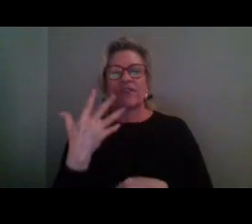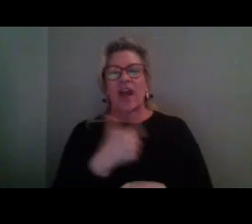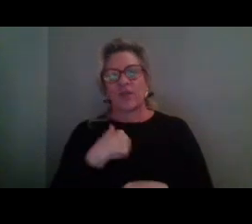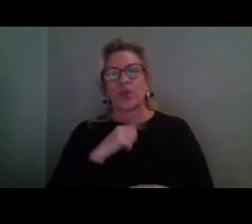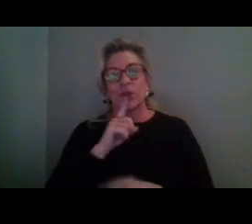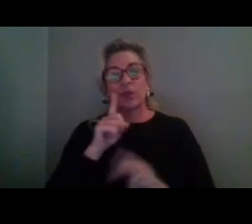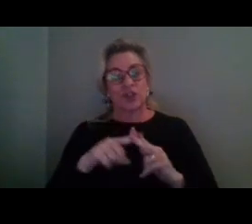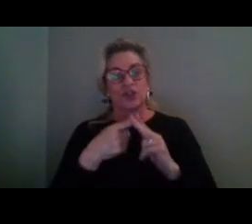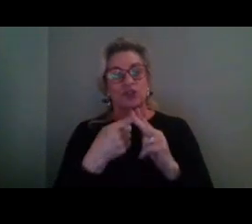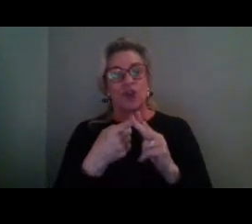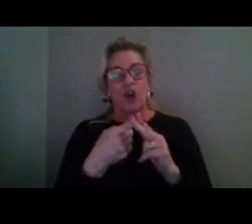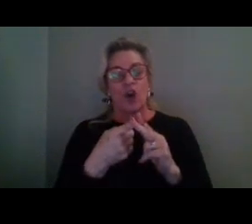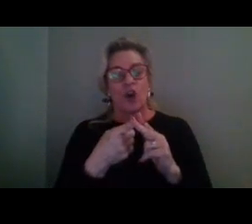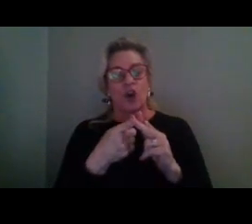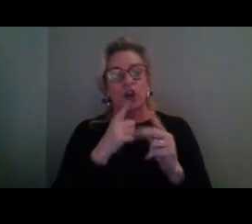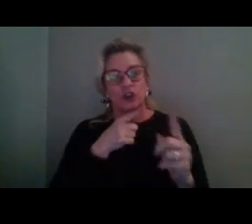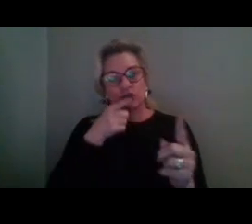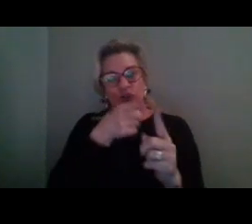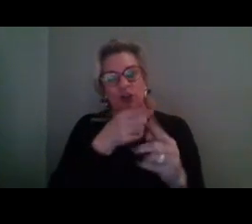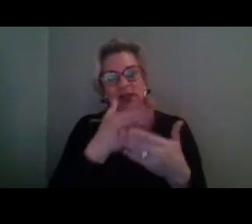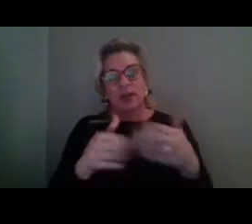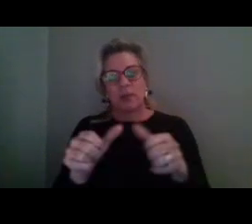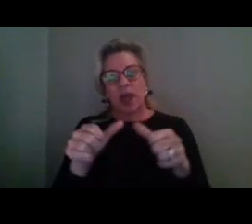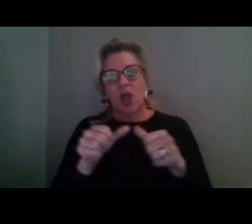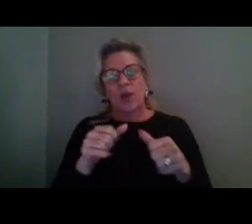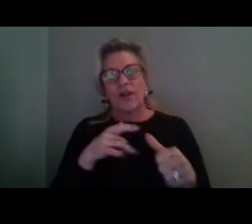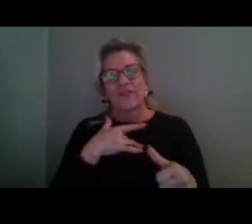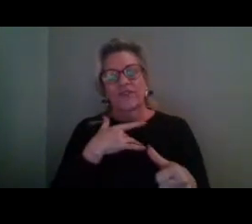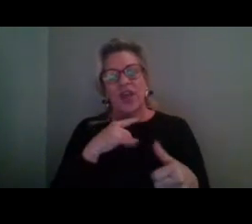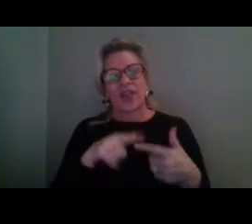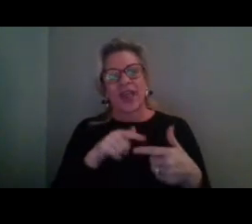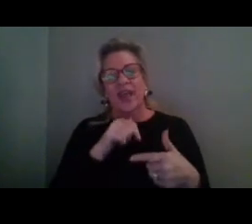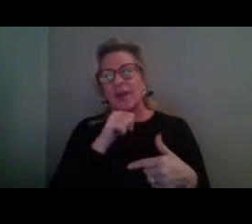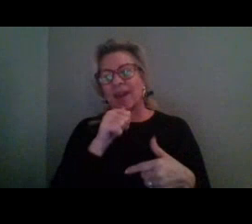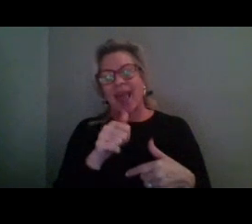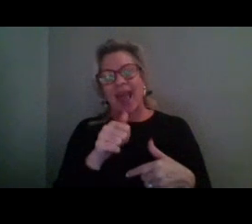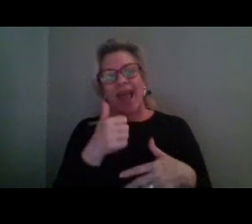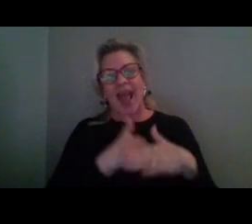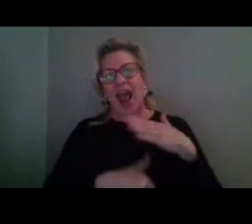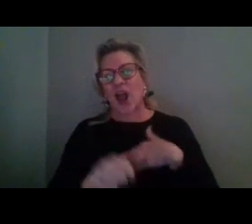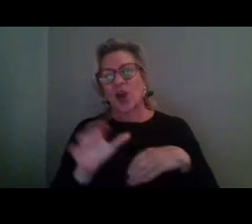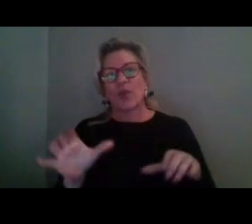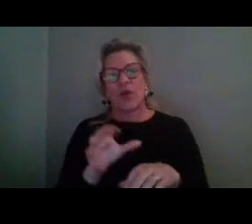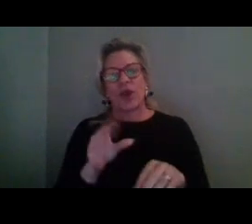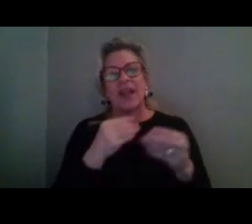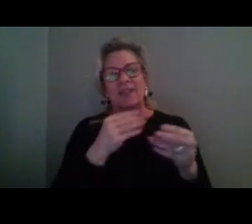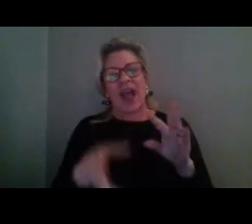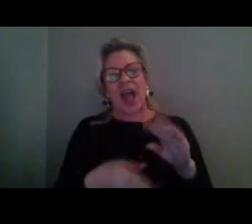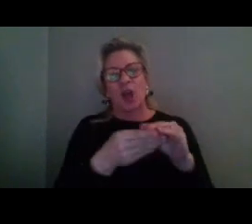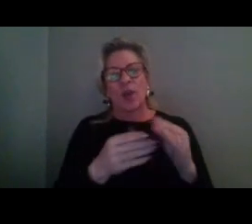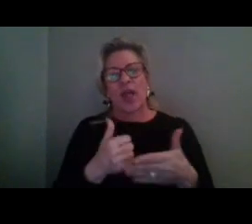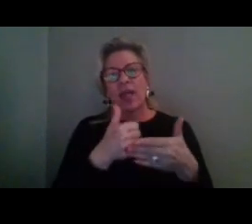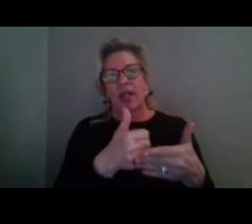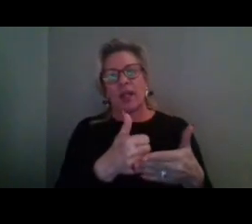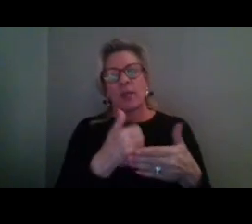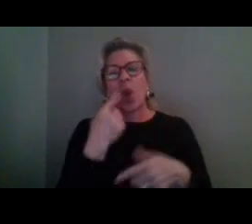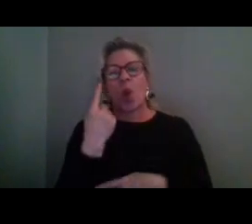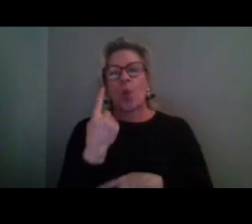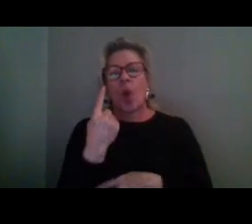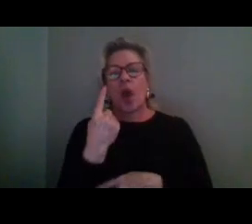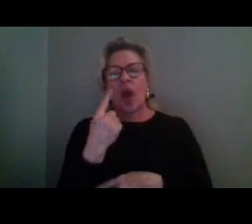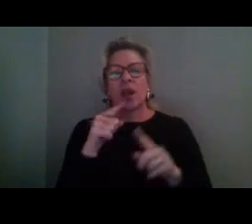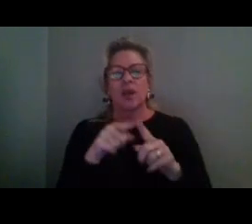started targeting some areas that we thought were underperforming in the ATP to give them some extra help. And one of them was